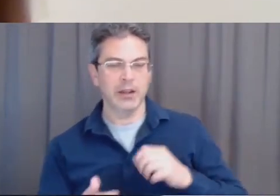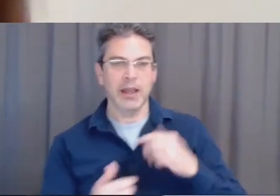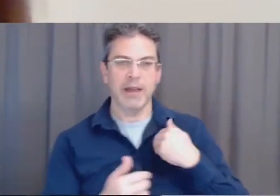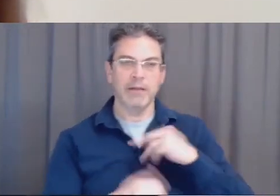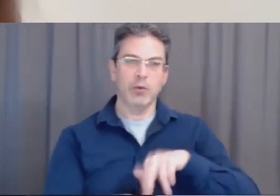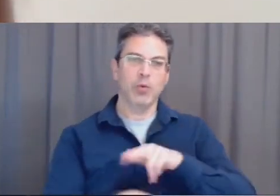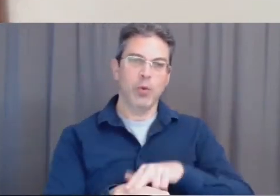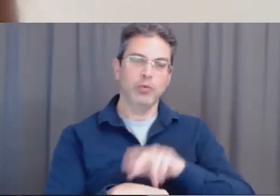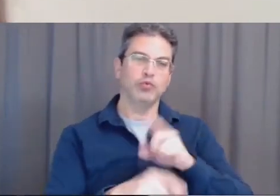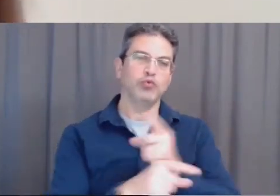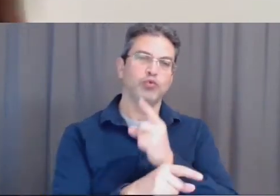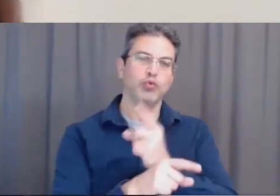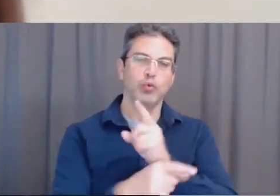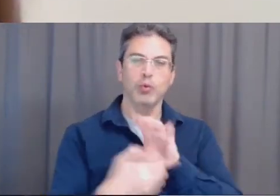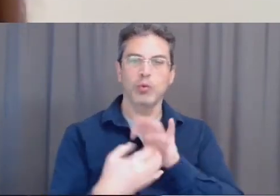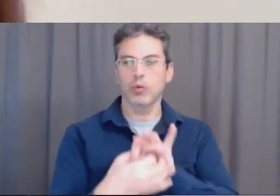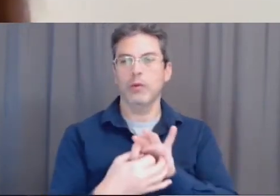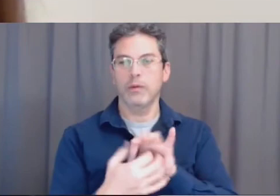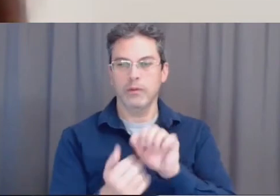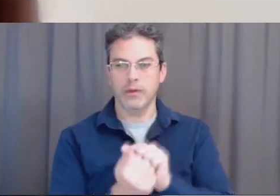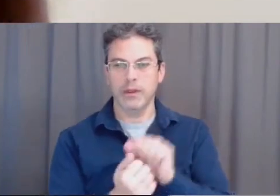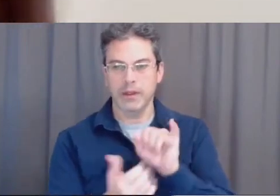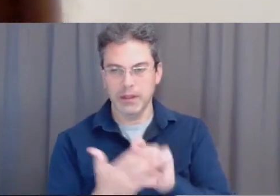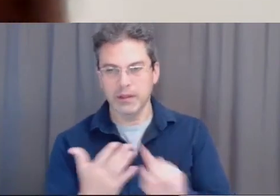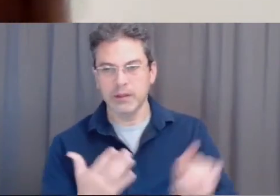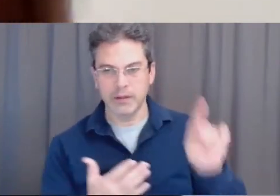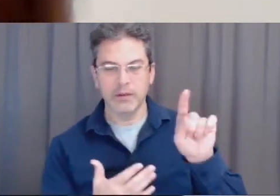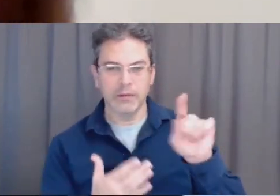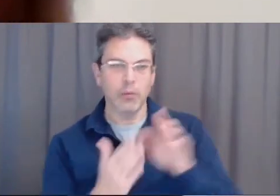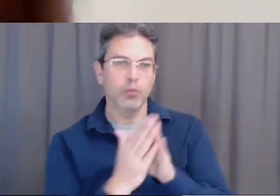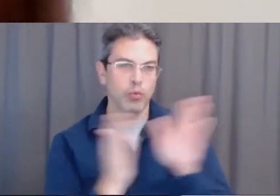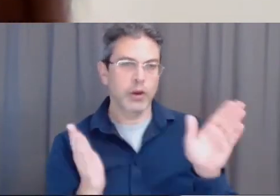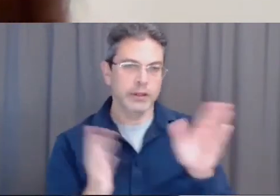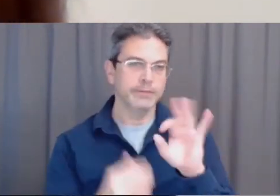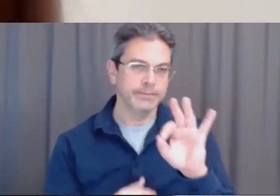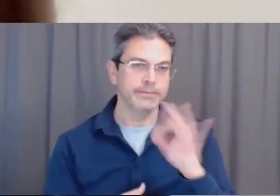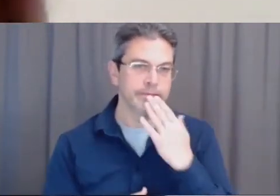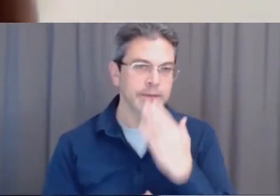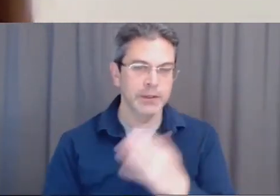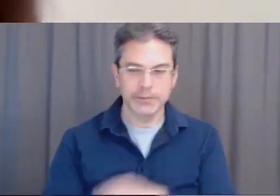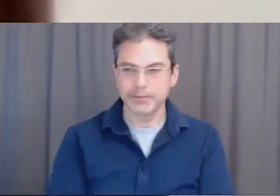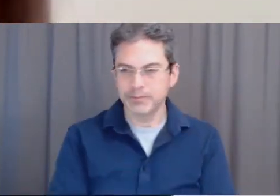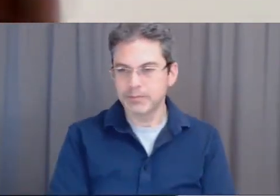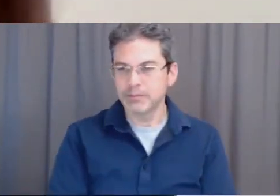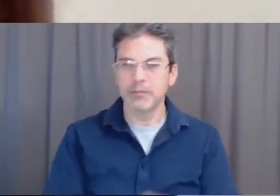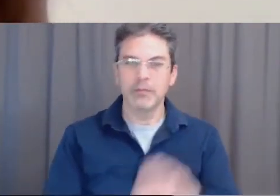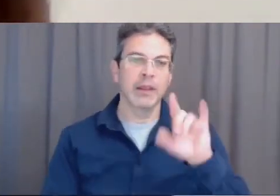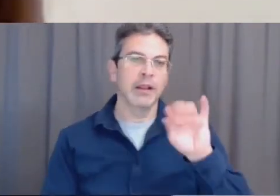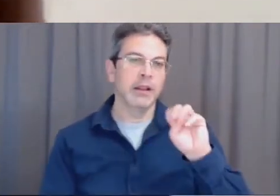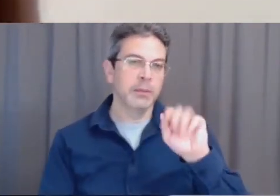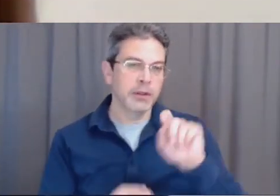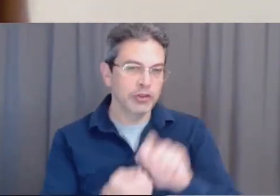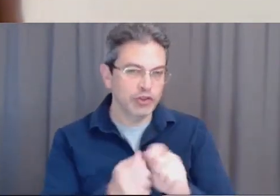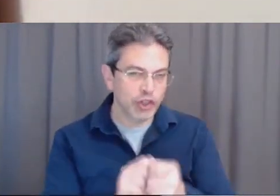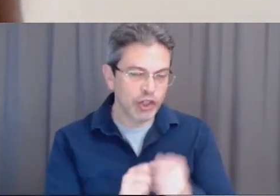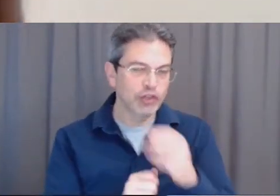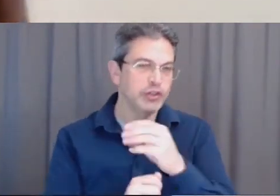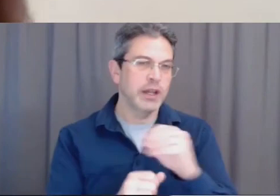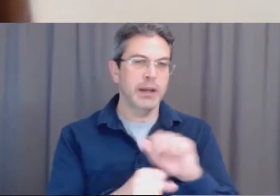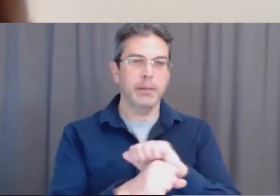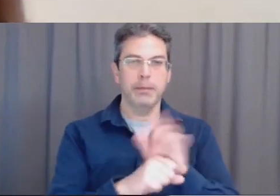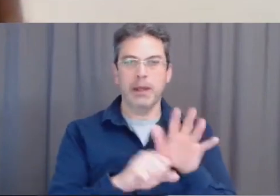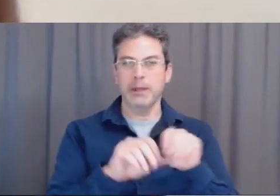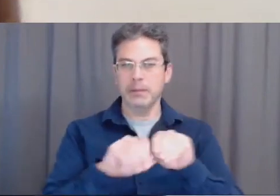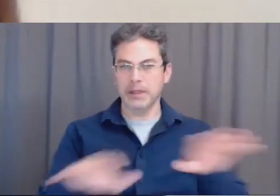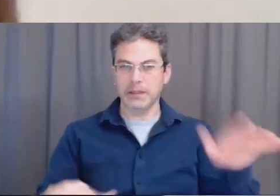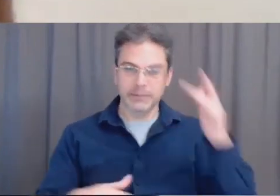in those areas to provide public goods more broadly. And that would probably be things like climate change and a pandemic, I would think, more than anything